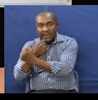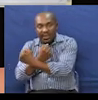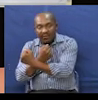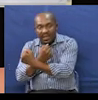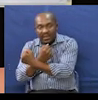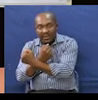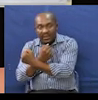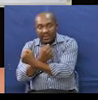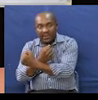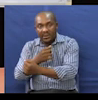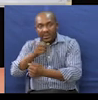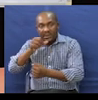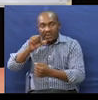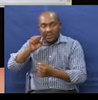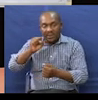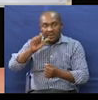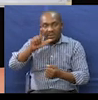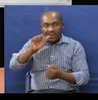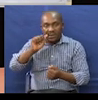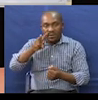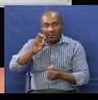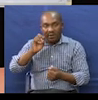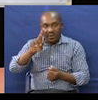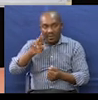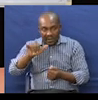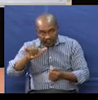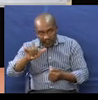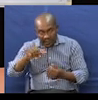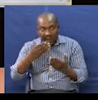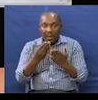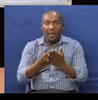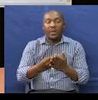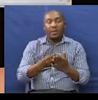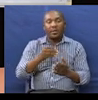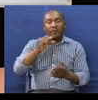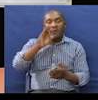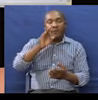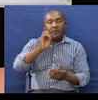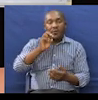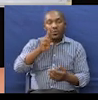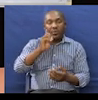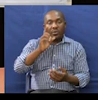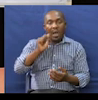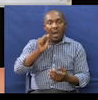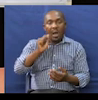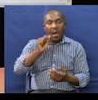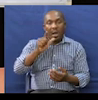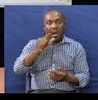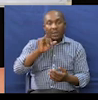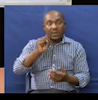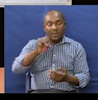as well. But some of the societies remained on communalism ways of